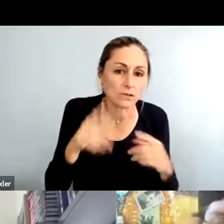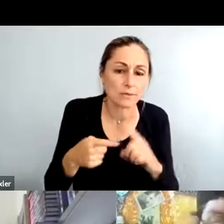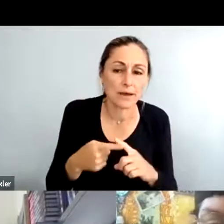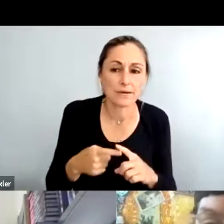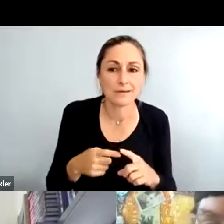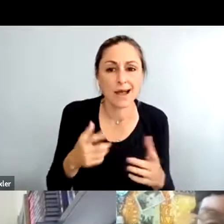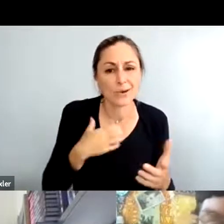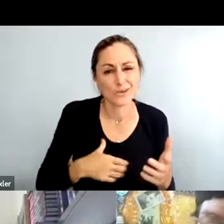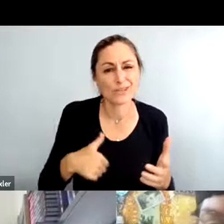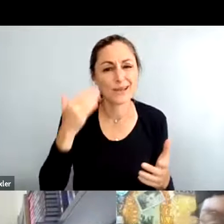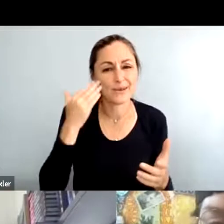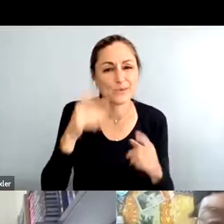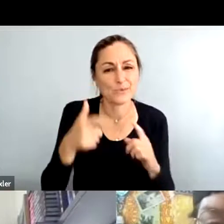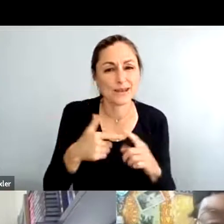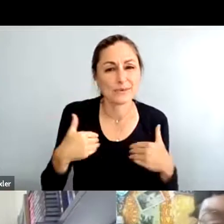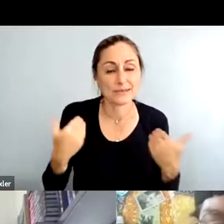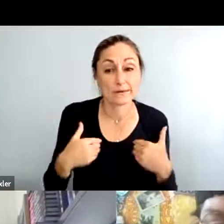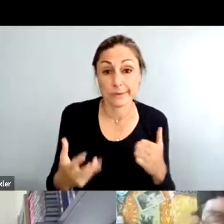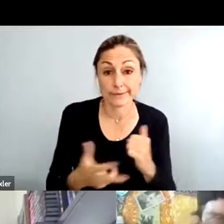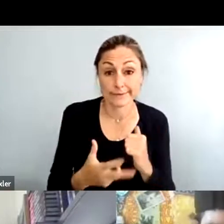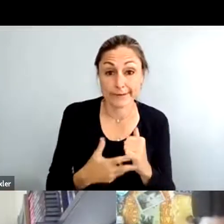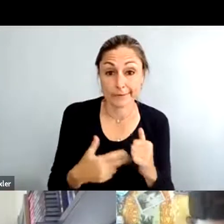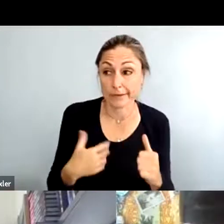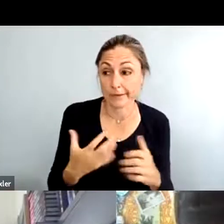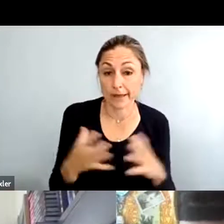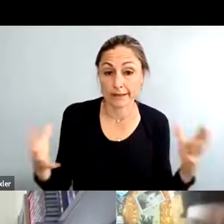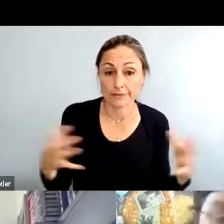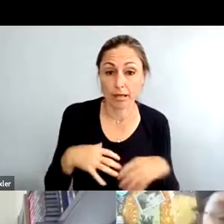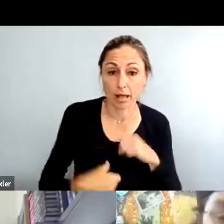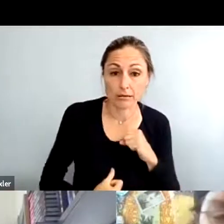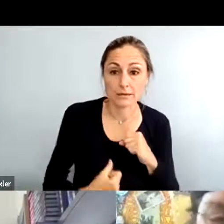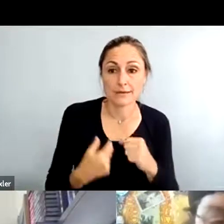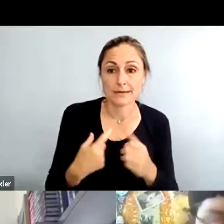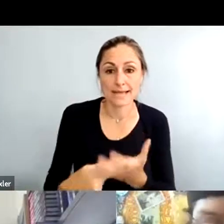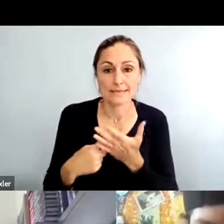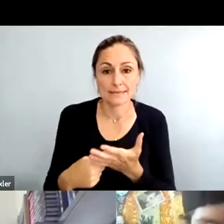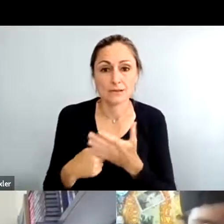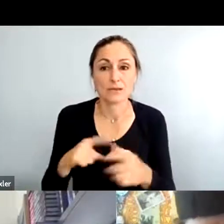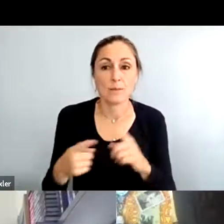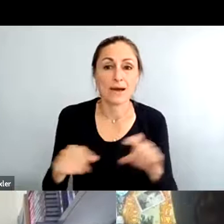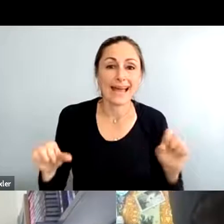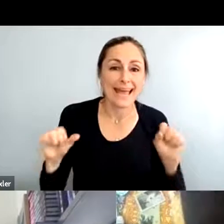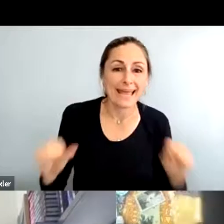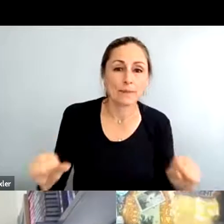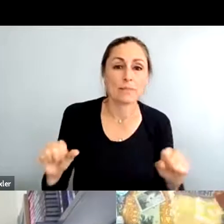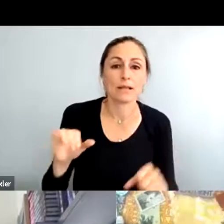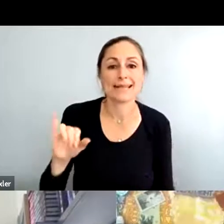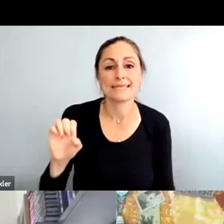nice to know back then, because it would have saved me a lot of heartache and probably discussions about ableism with teachers.